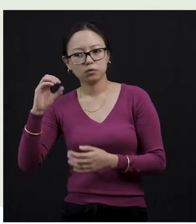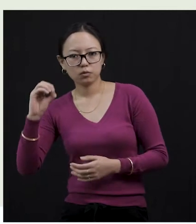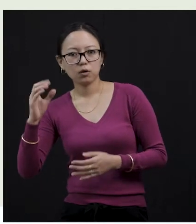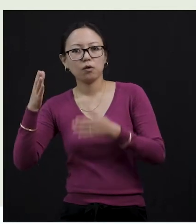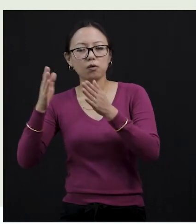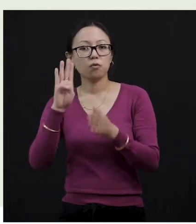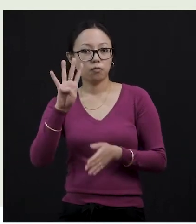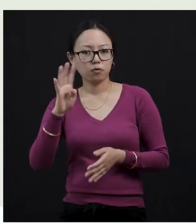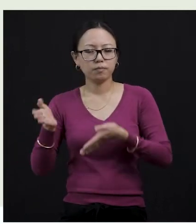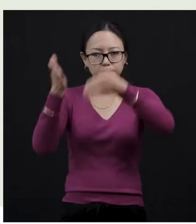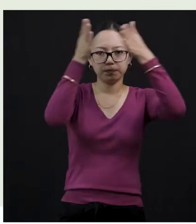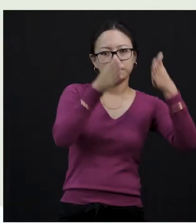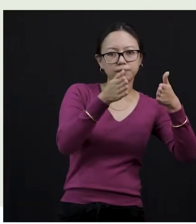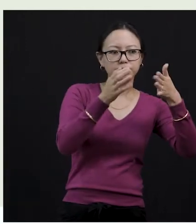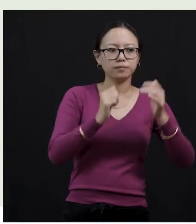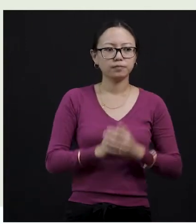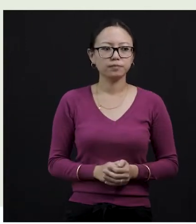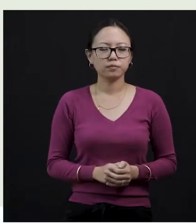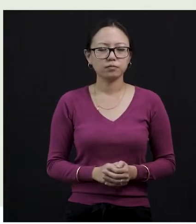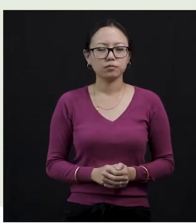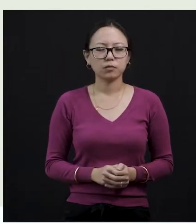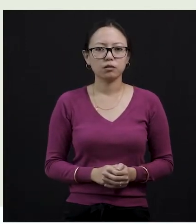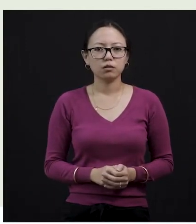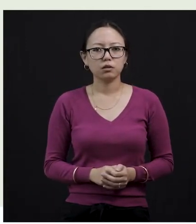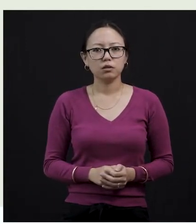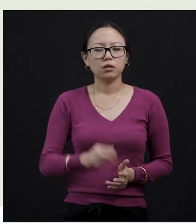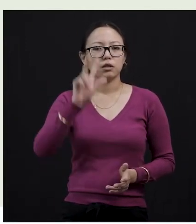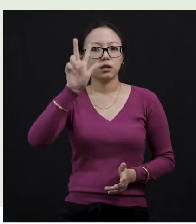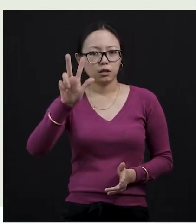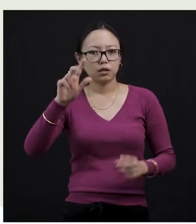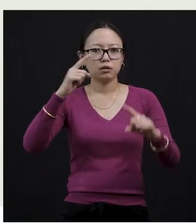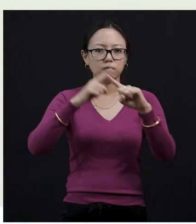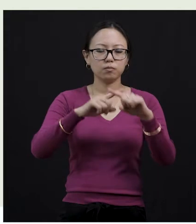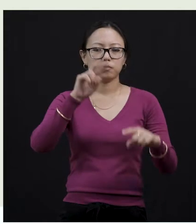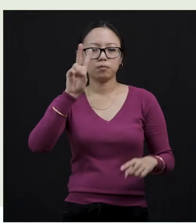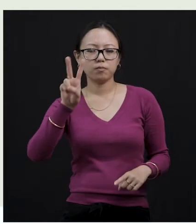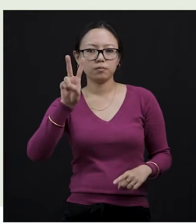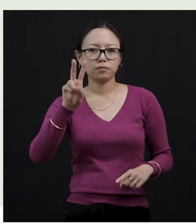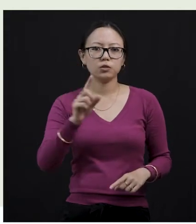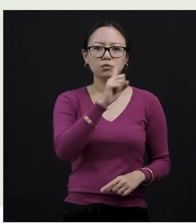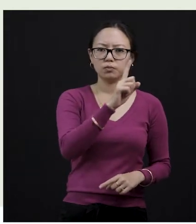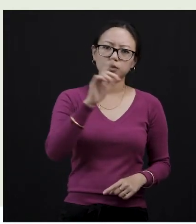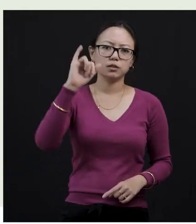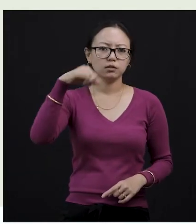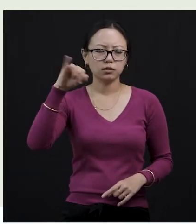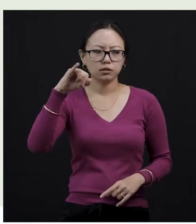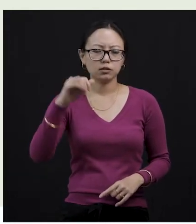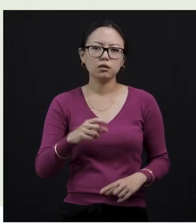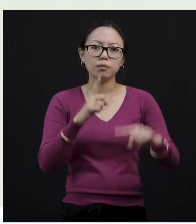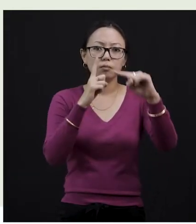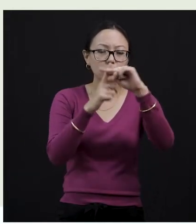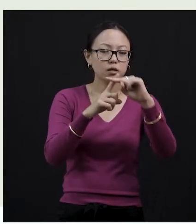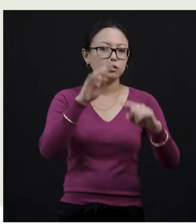carry 4 along with you, right? So again you have 8 into 2, 16. So 16